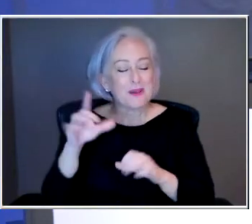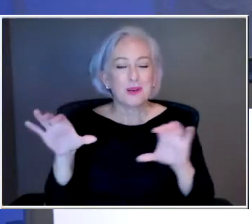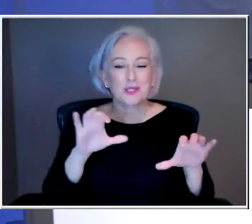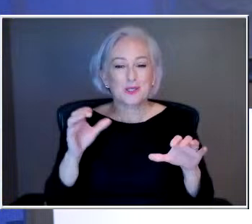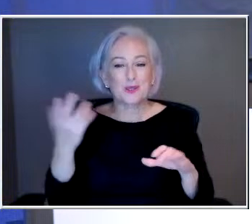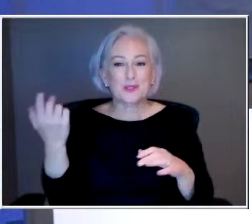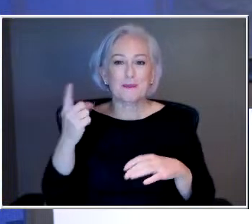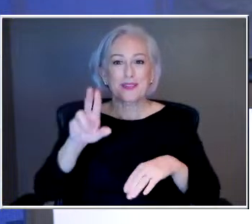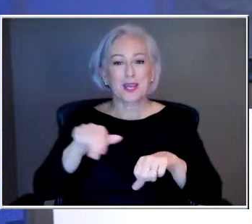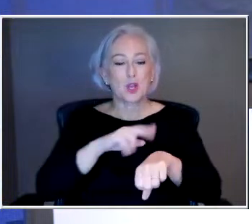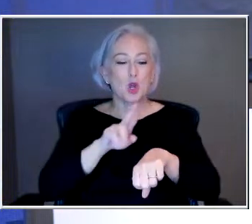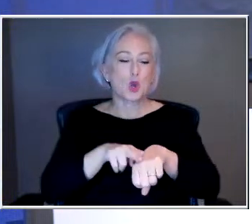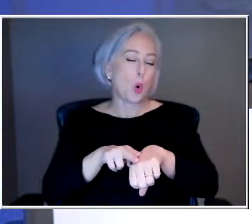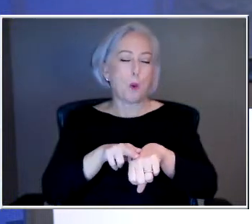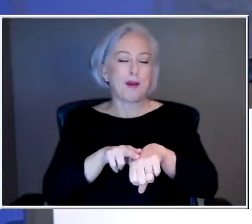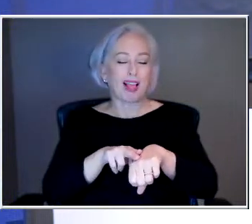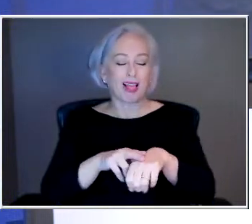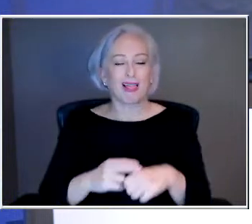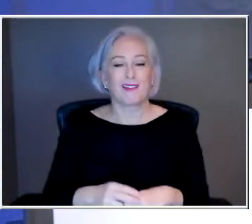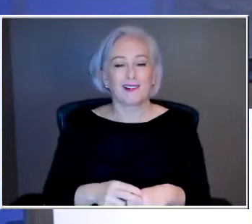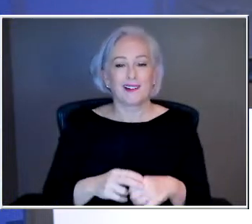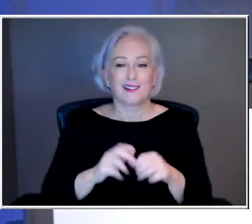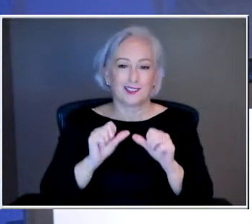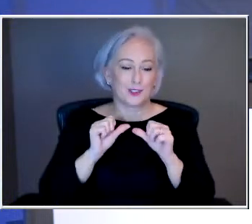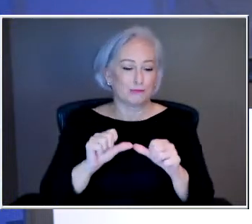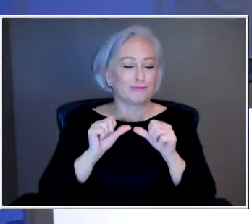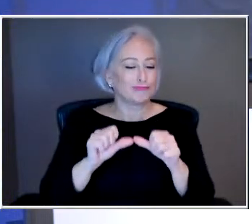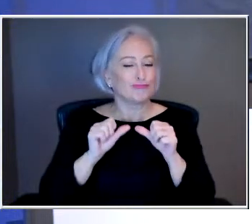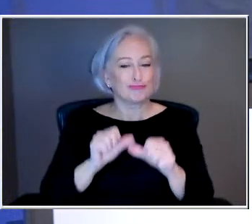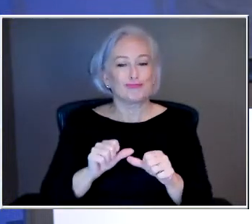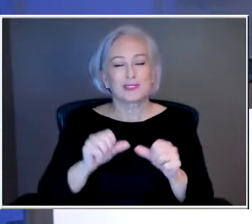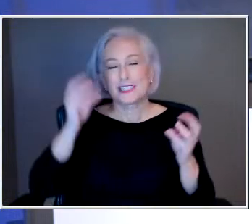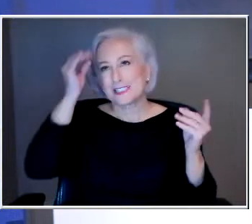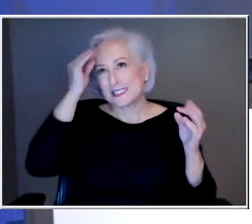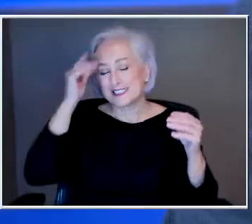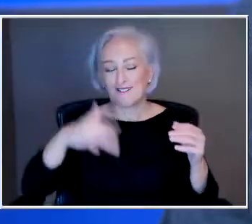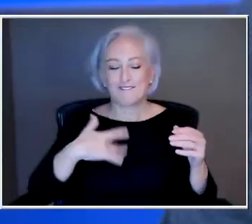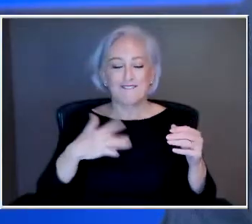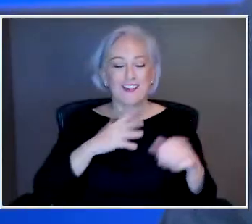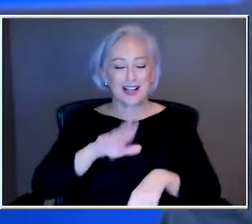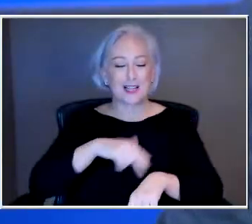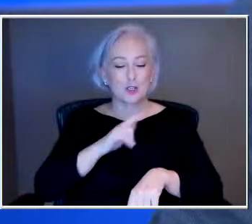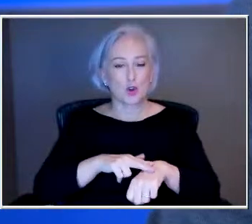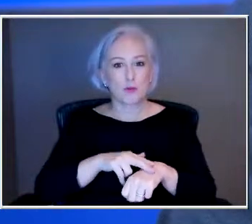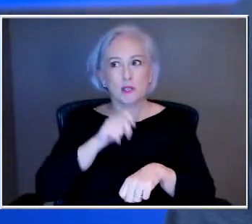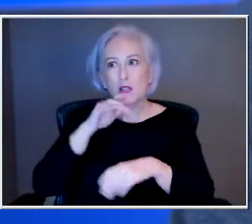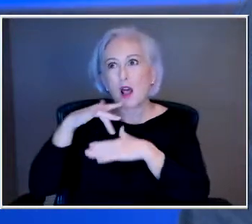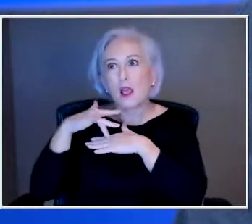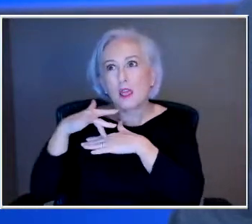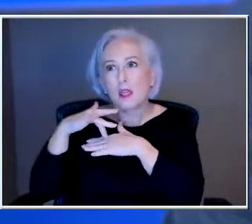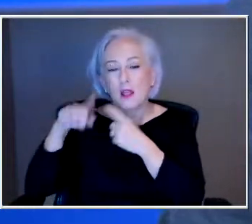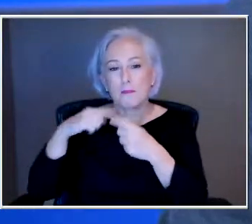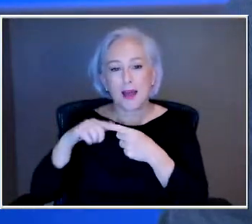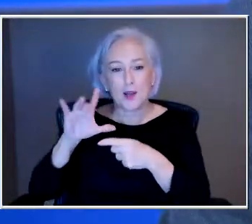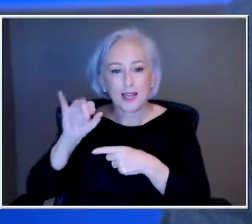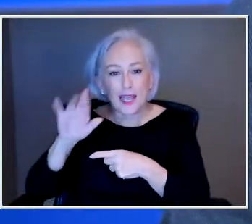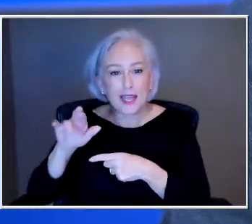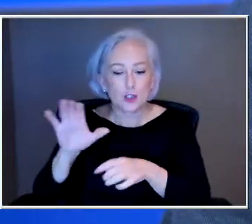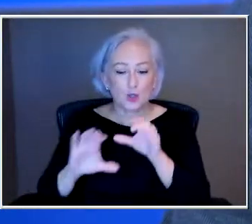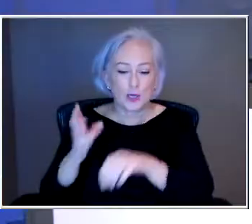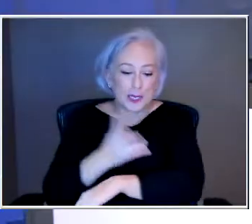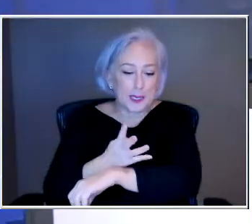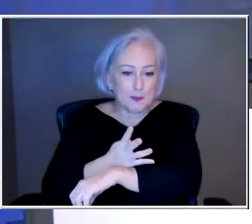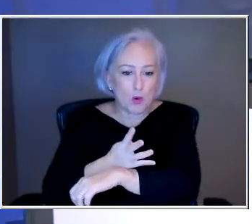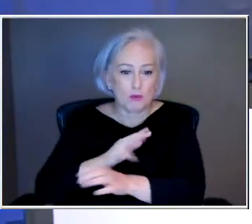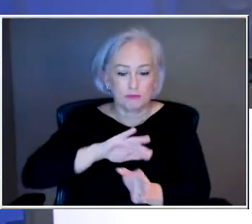Yeah. To just keep going and get just your mind feel like on a other normal things. human being and not be worrying Right. about cancer and chemo and all the other stuff that you were going through.